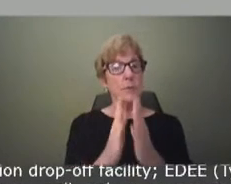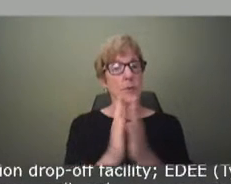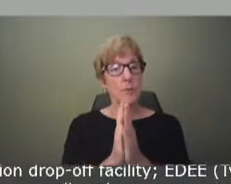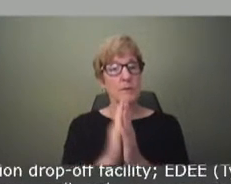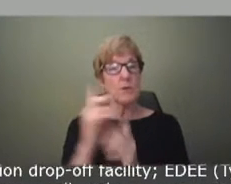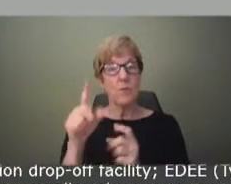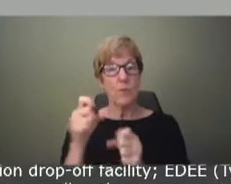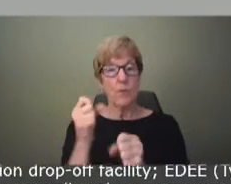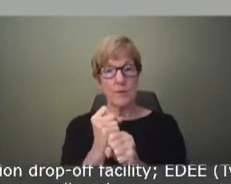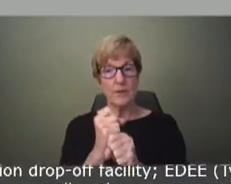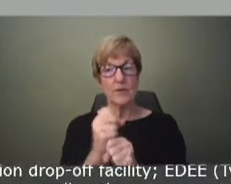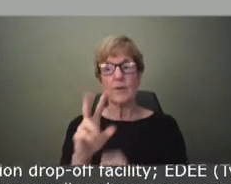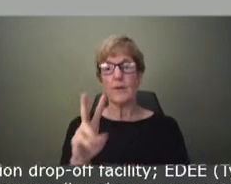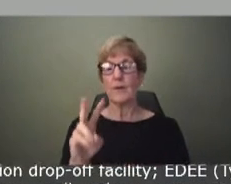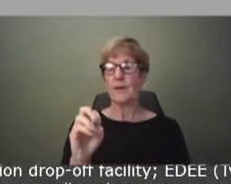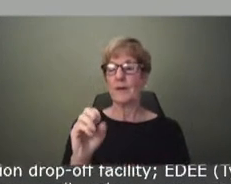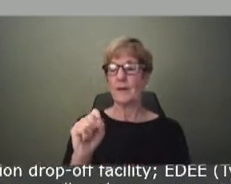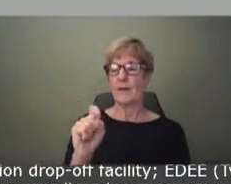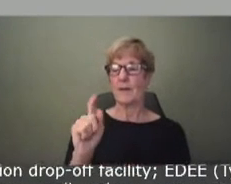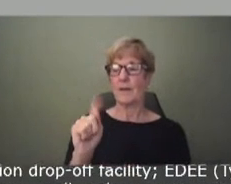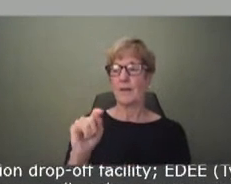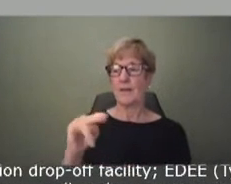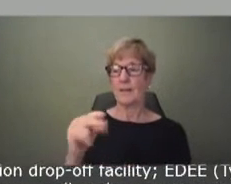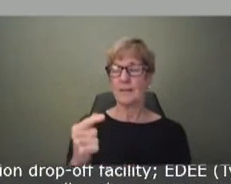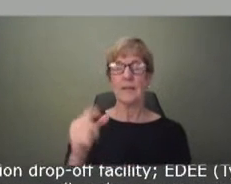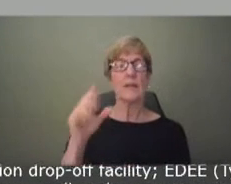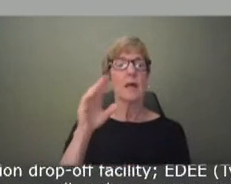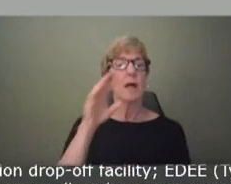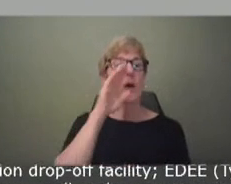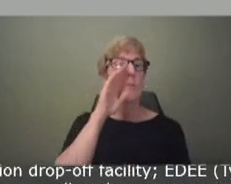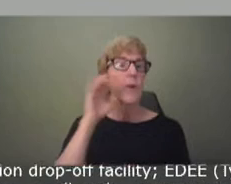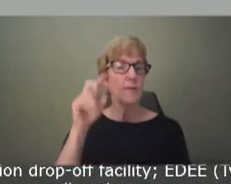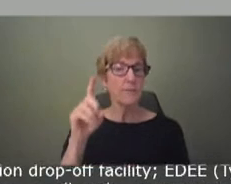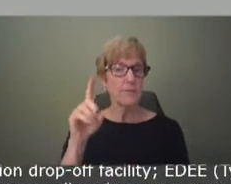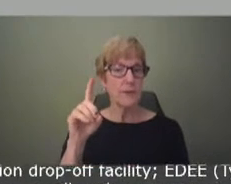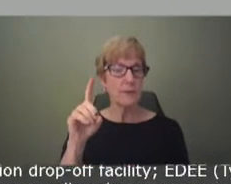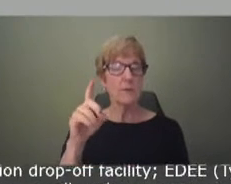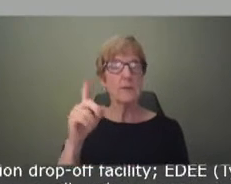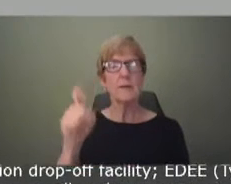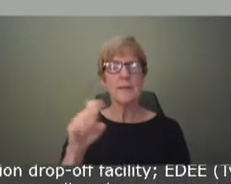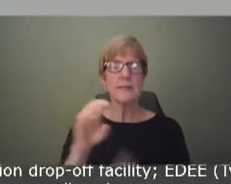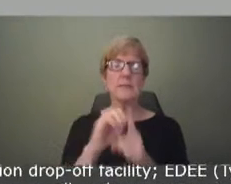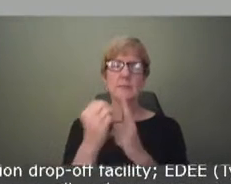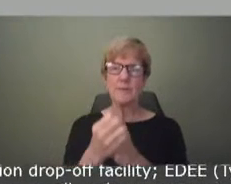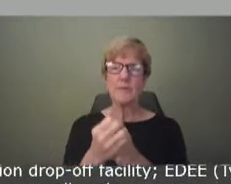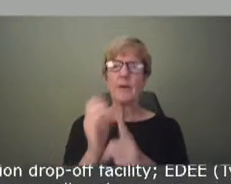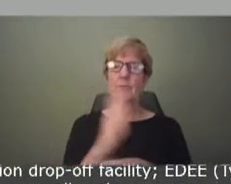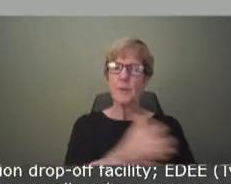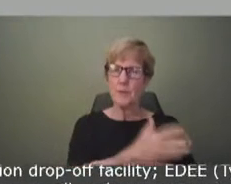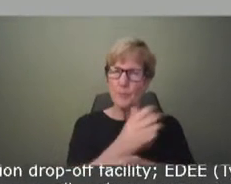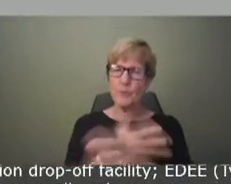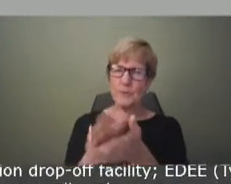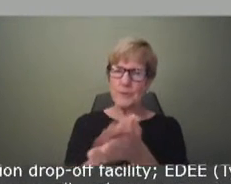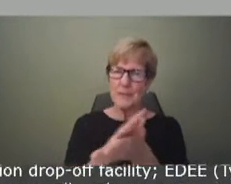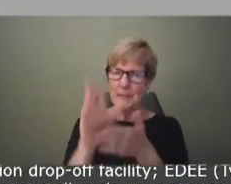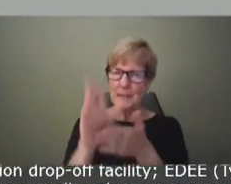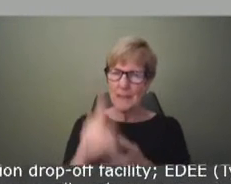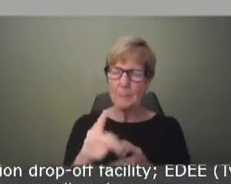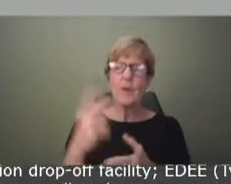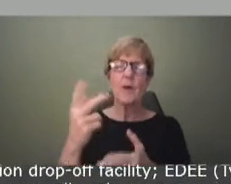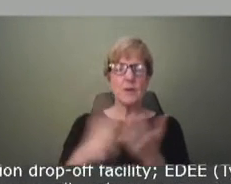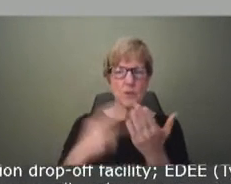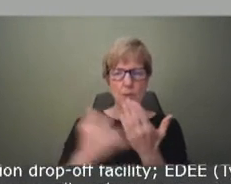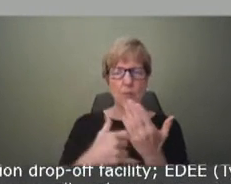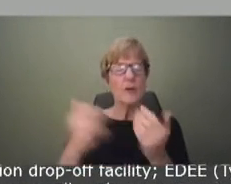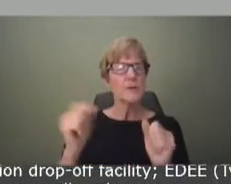investing uh this is I believe a Brownfield site that's going to need some uh environmental remediation to be cleaned up so the project can continue to move forward